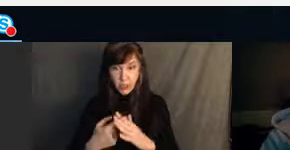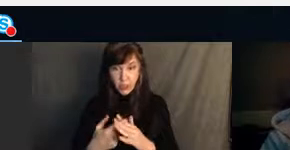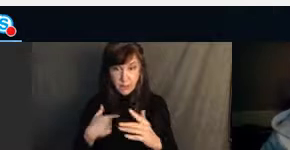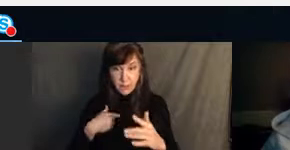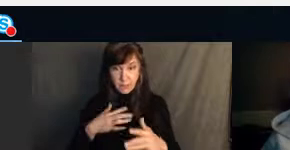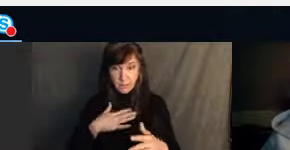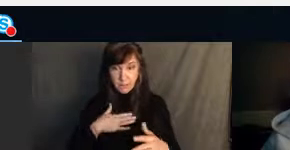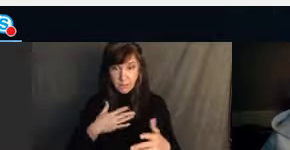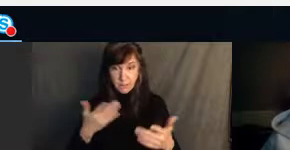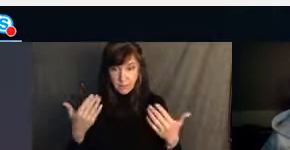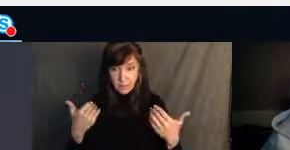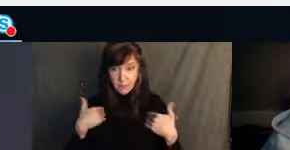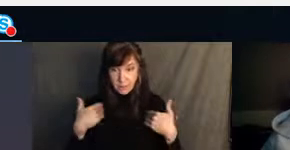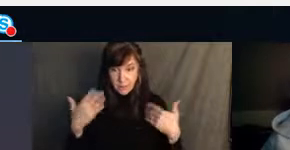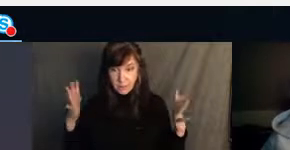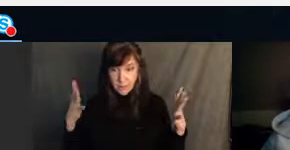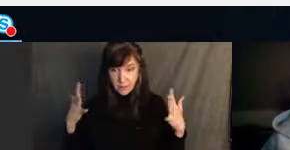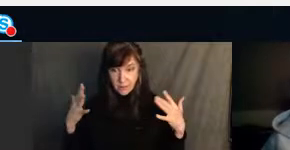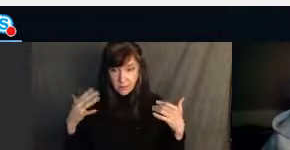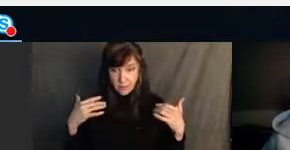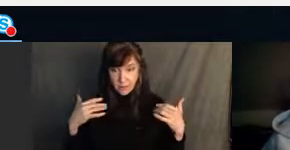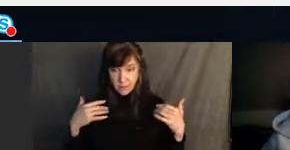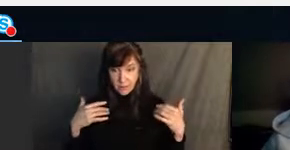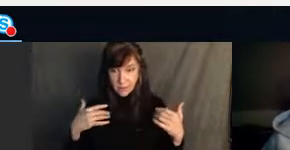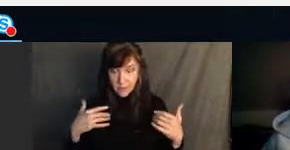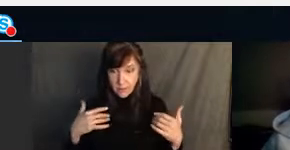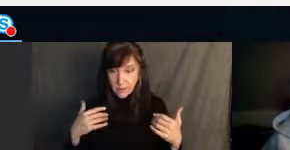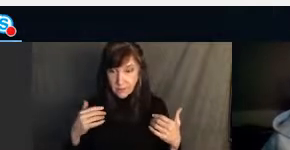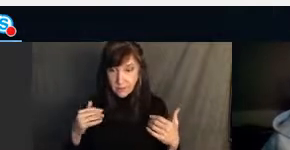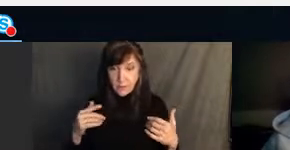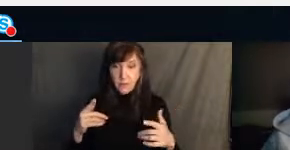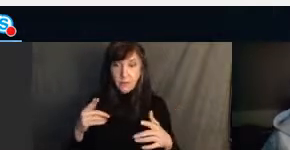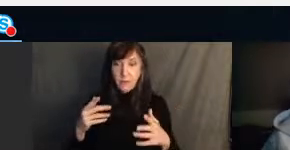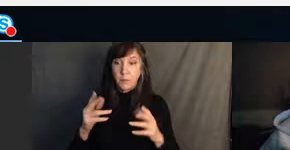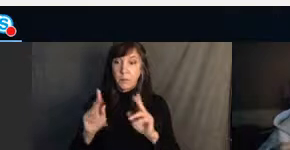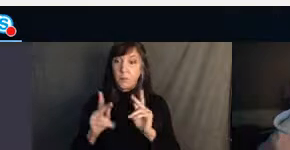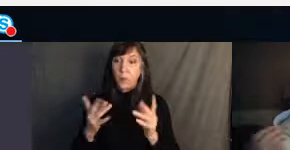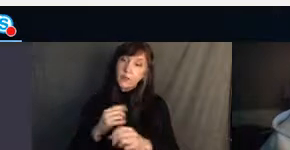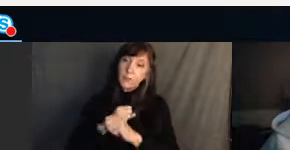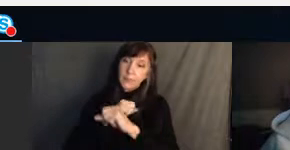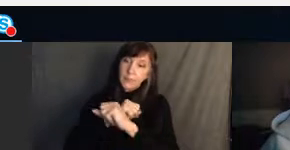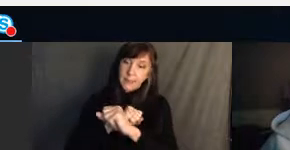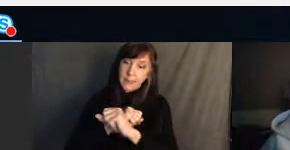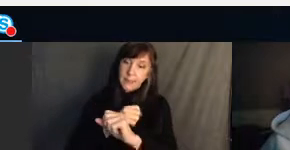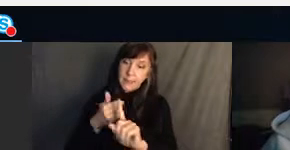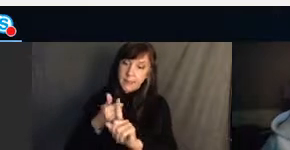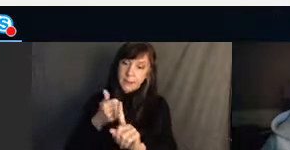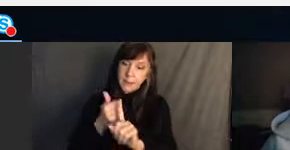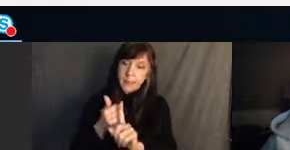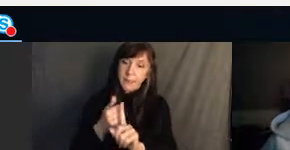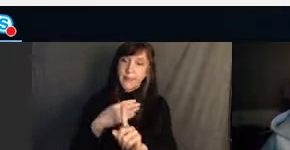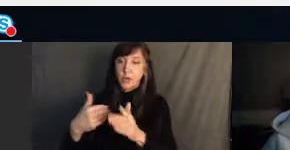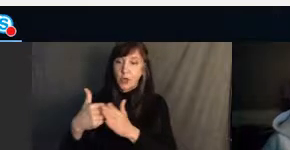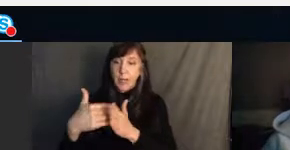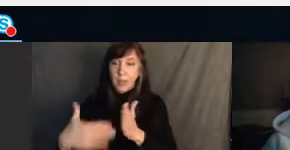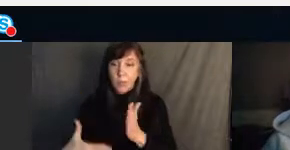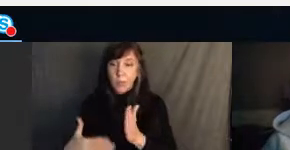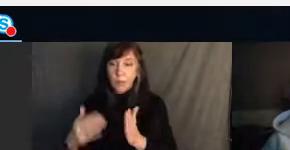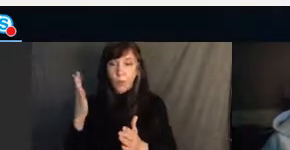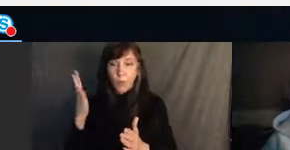wanting to protect either their self or their BIPAC neighbors or community. So not wanting to call 911 for fear that police